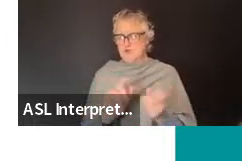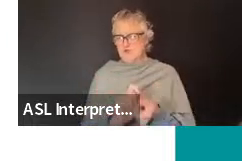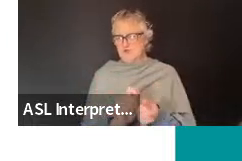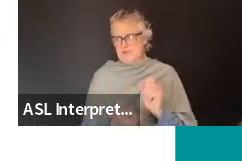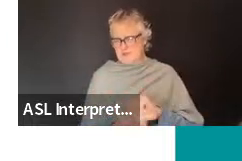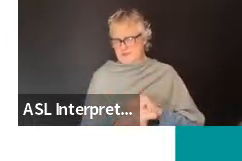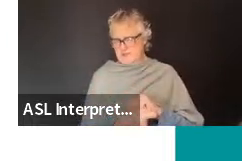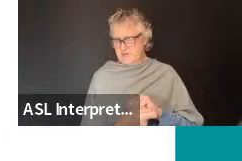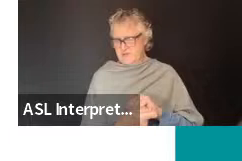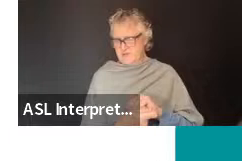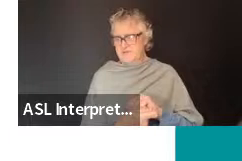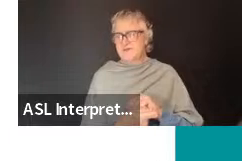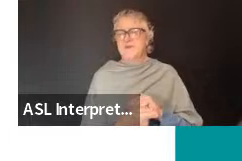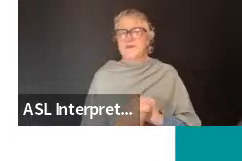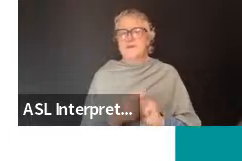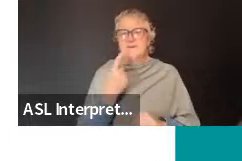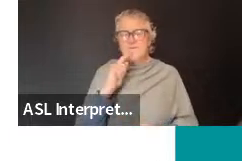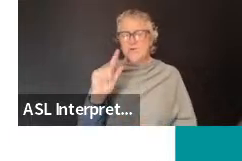the LPA